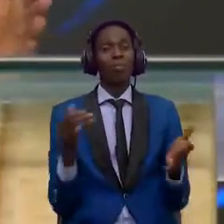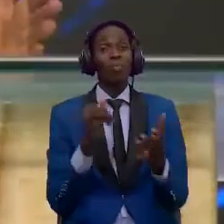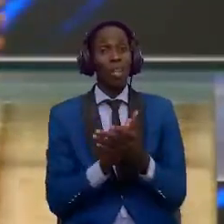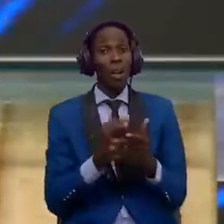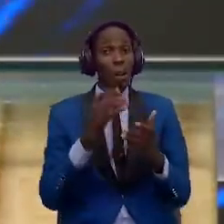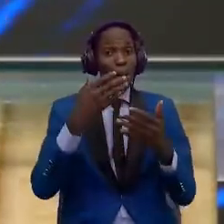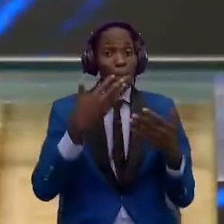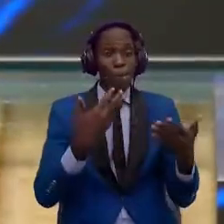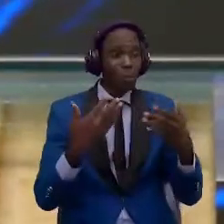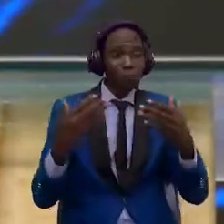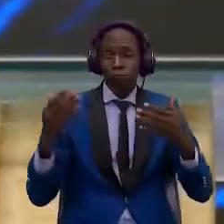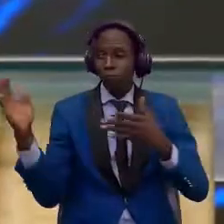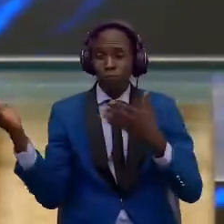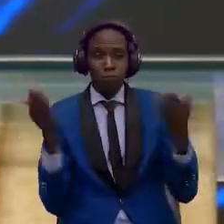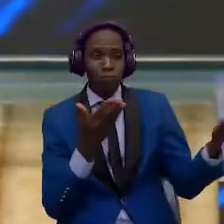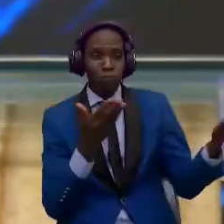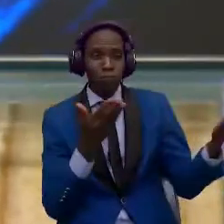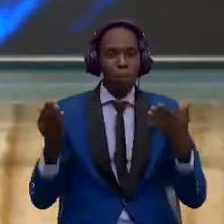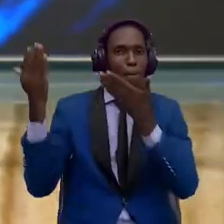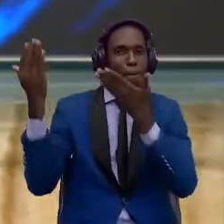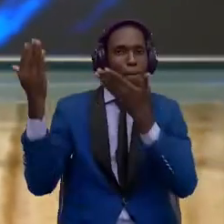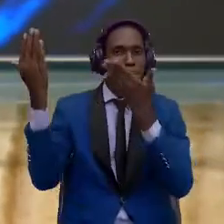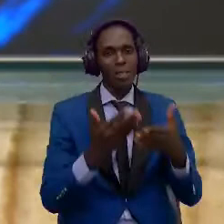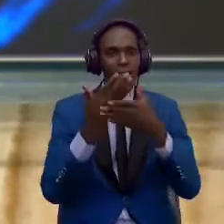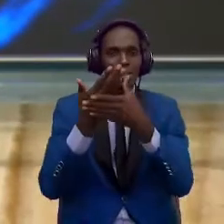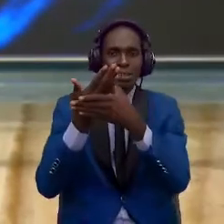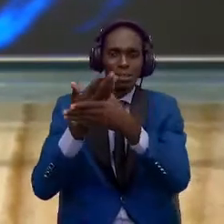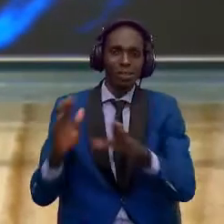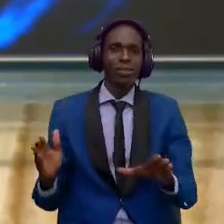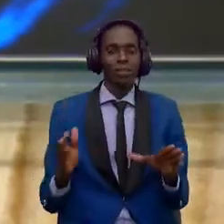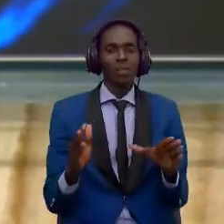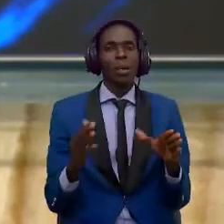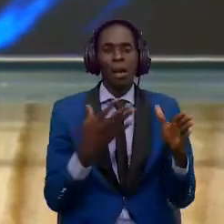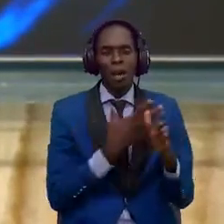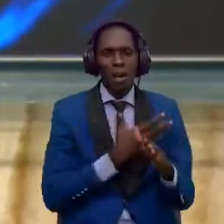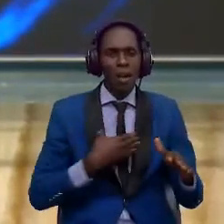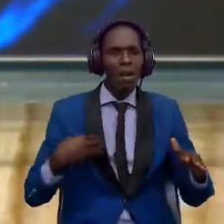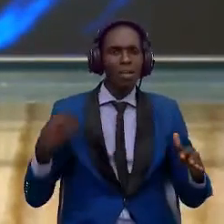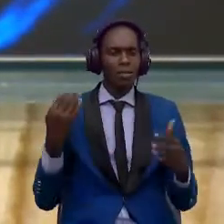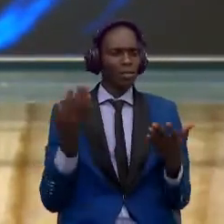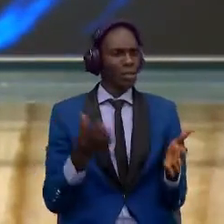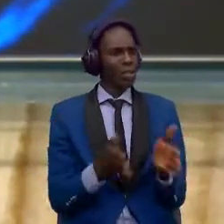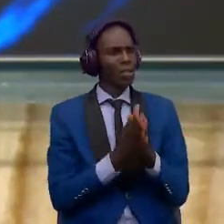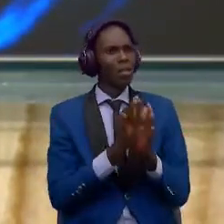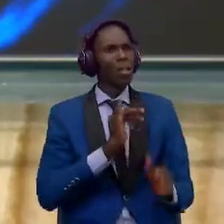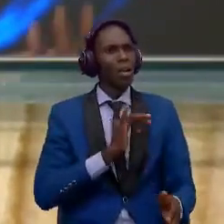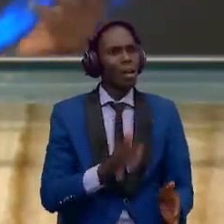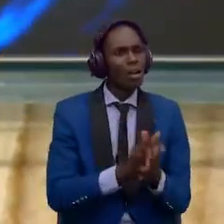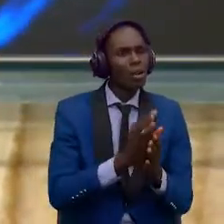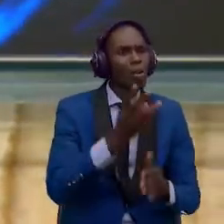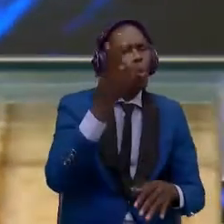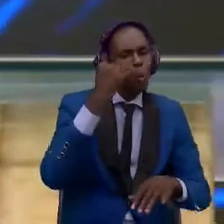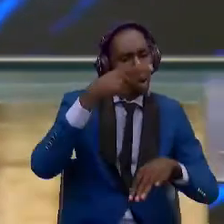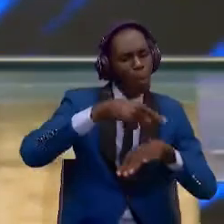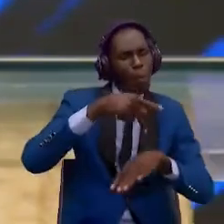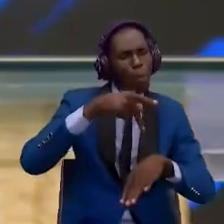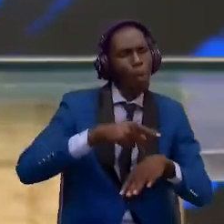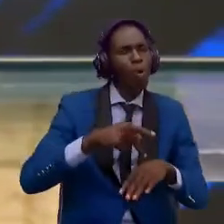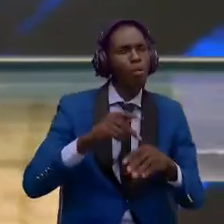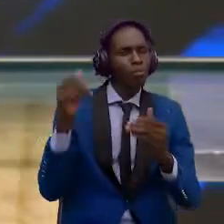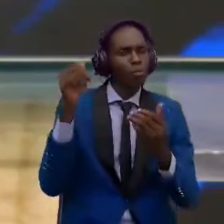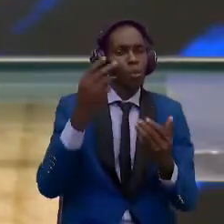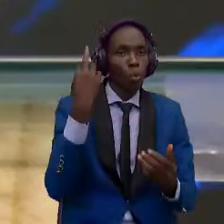brought division to the church. Is Christ divided? Was Paul crucified for you? Were you baptized in